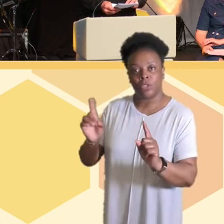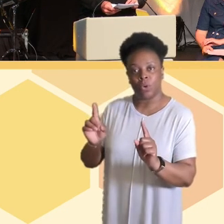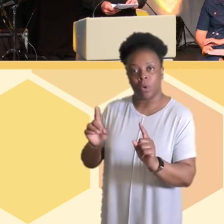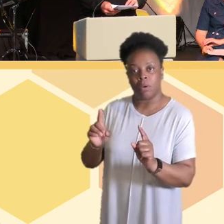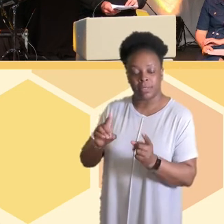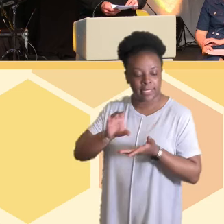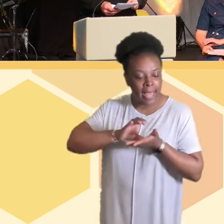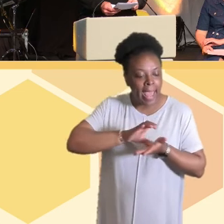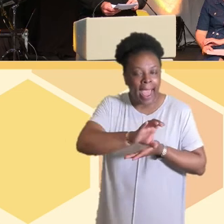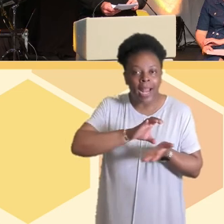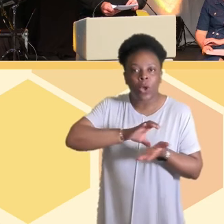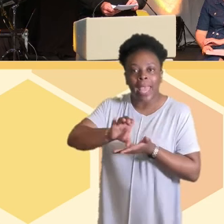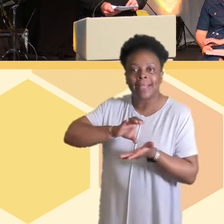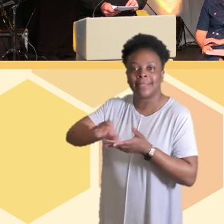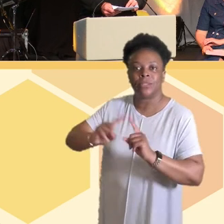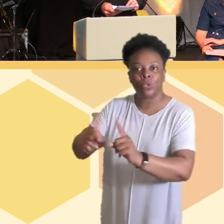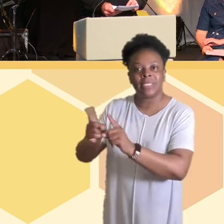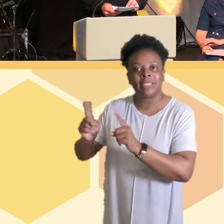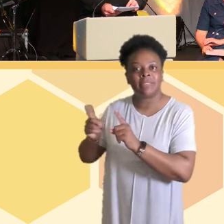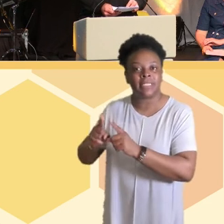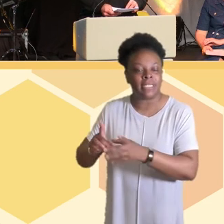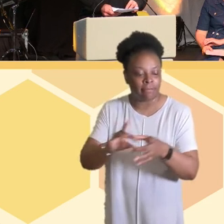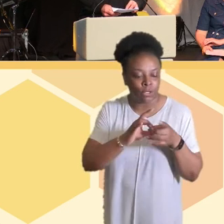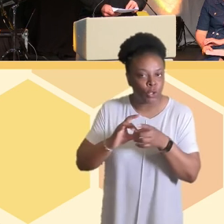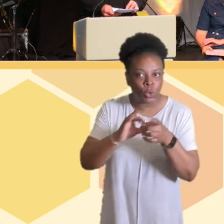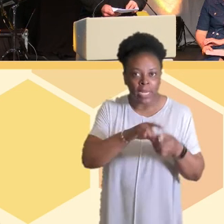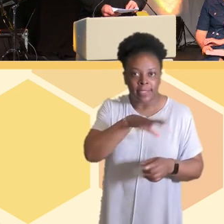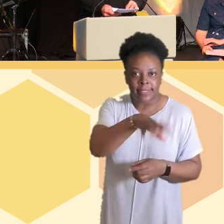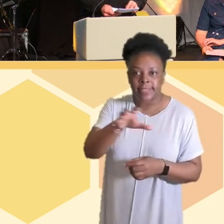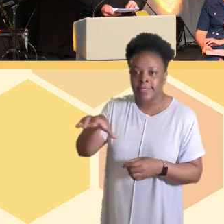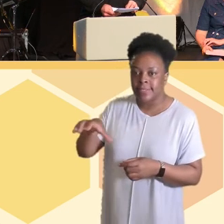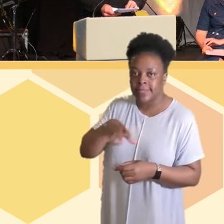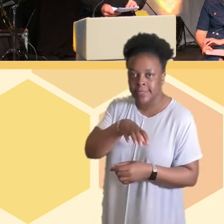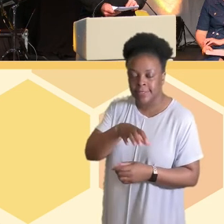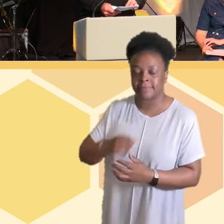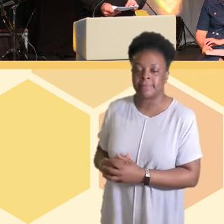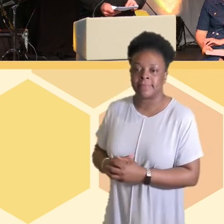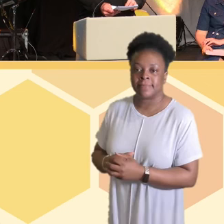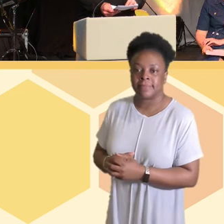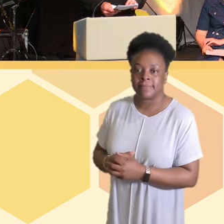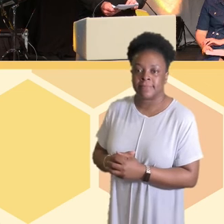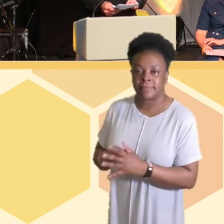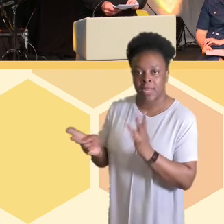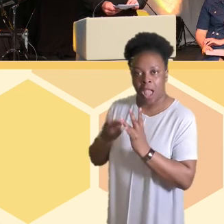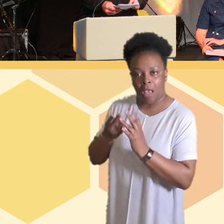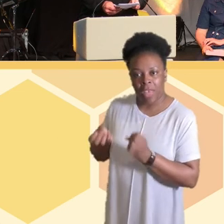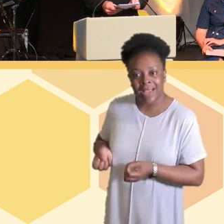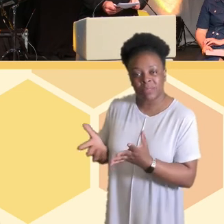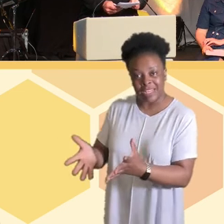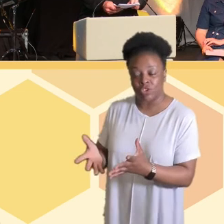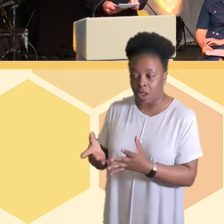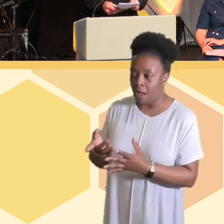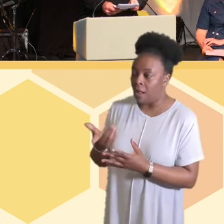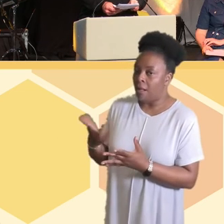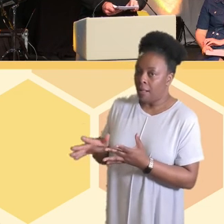These allocations move in line with income in the Home Mission Fund. Other expenditure has been controlled,